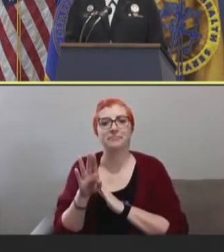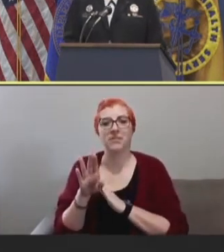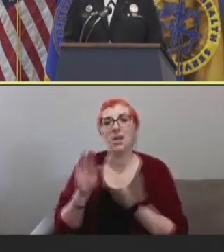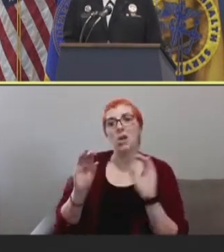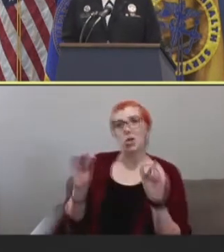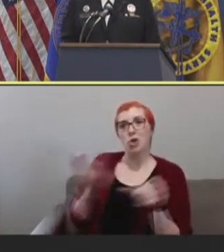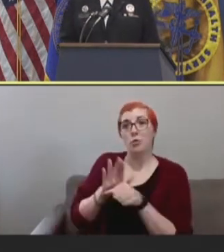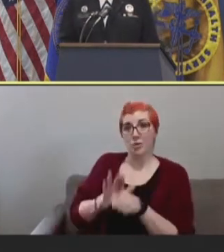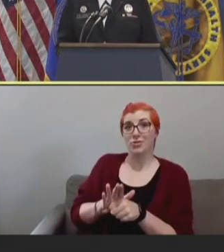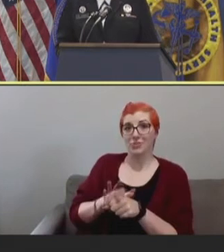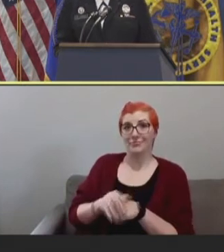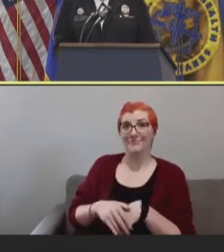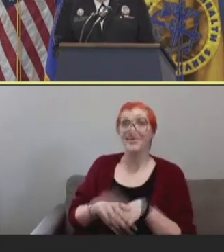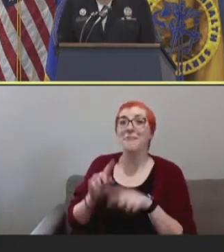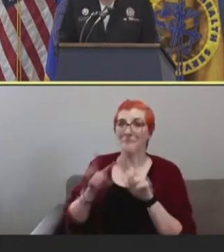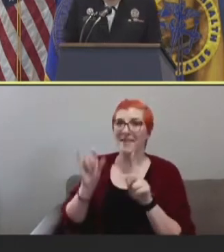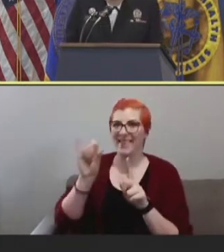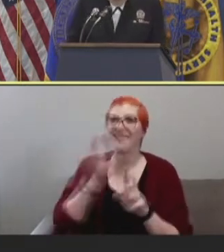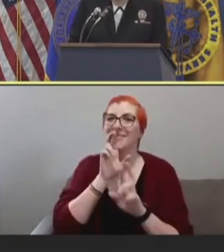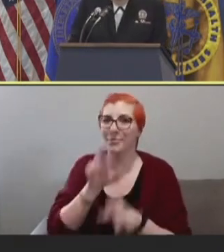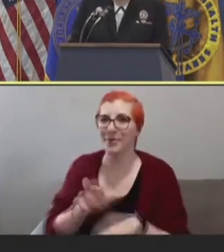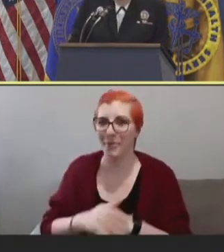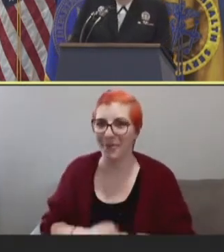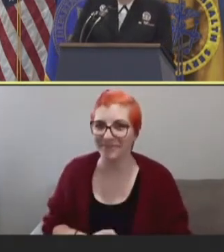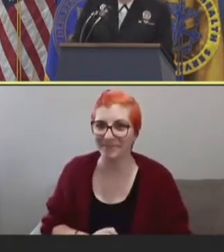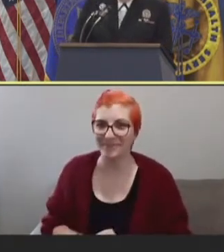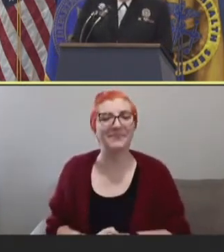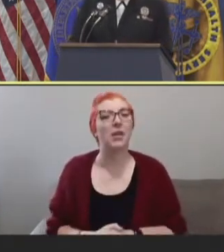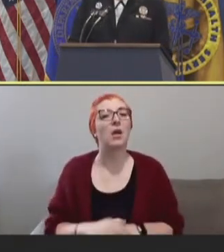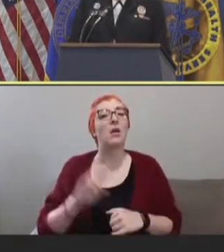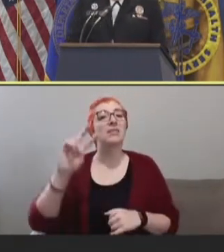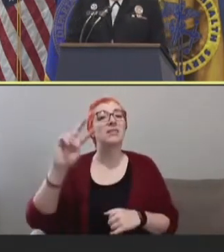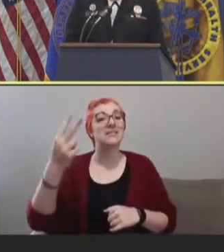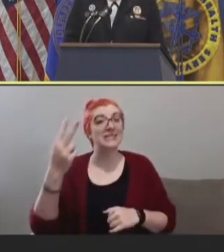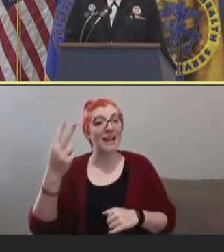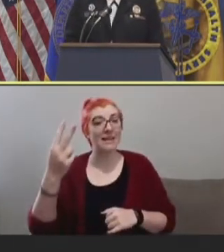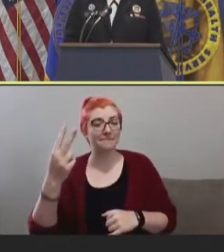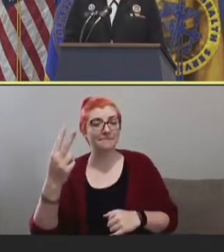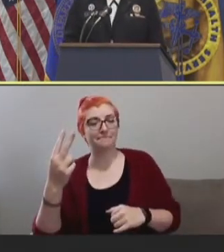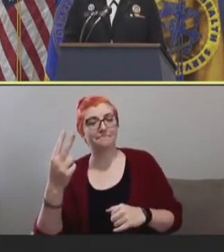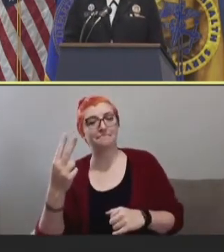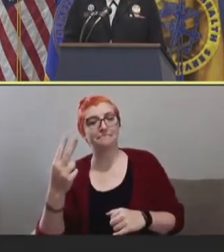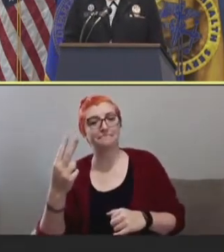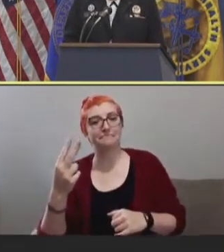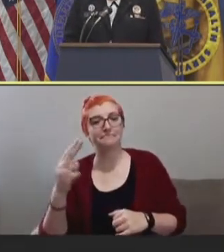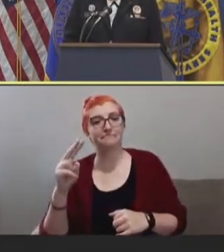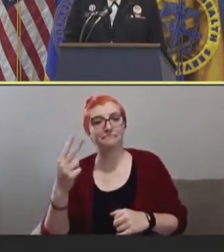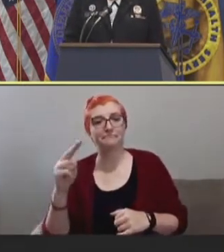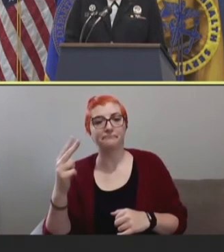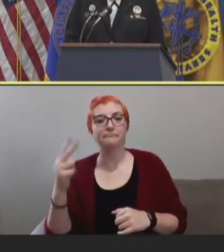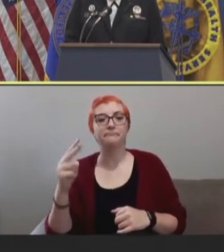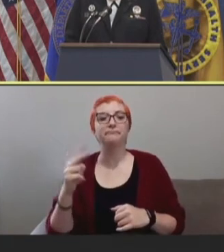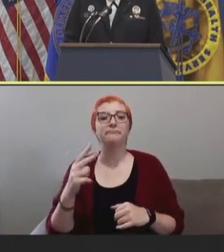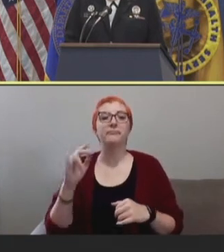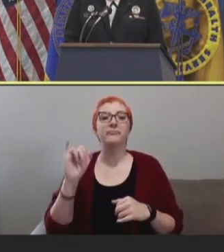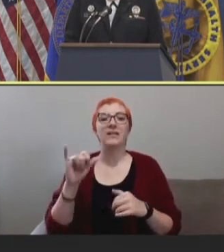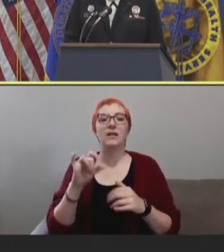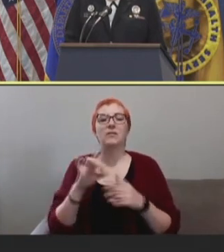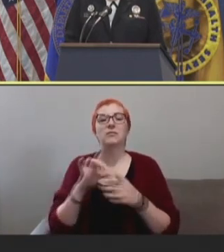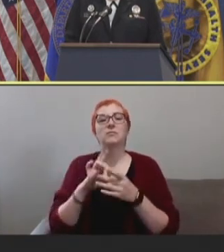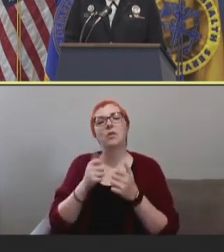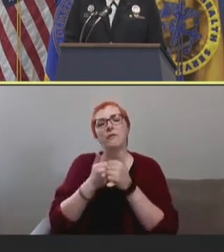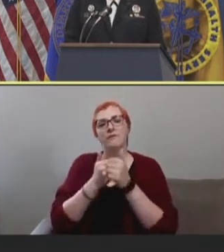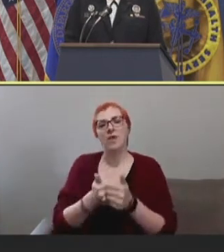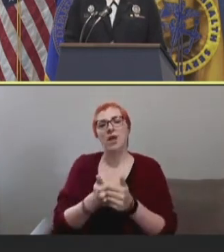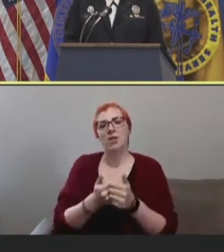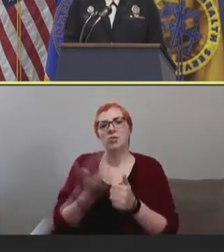but that's the report. The second charge builds on the last NVAC report approved in 2011